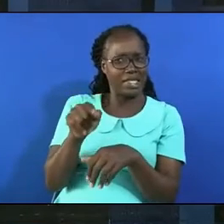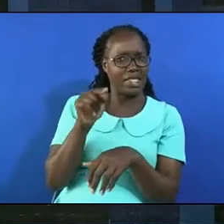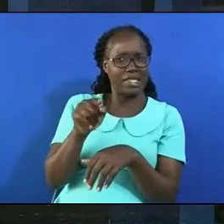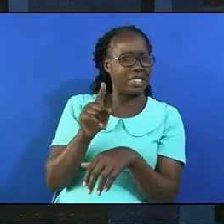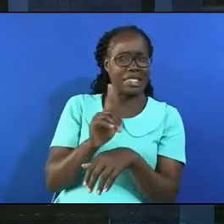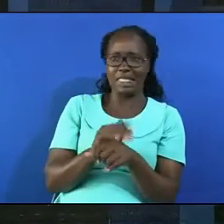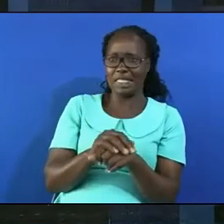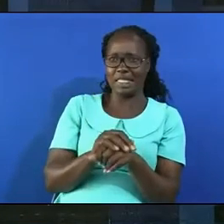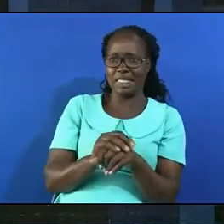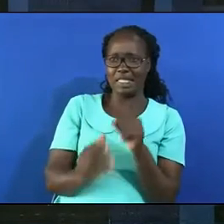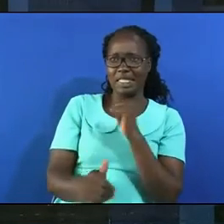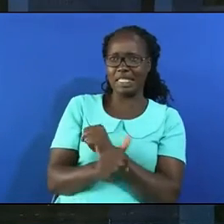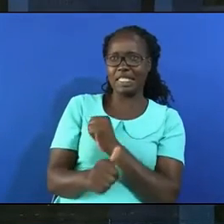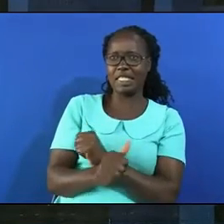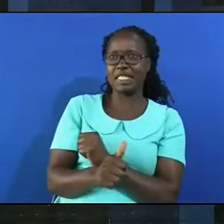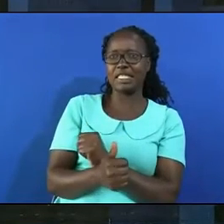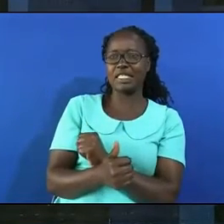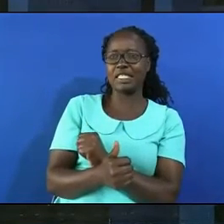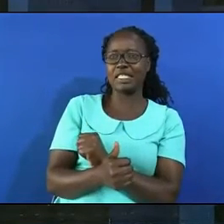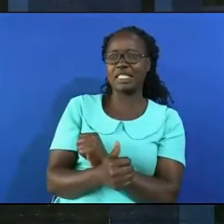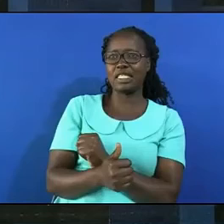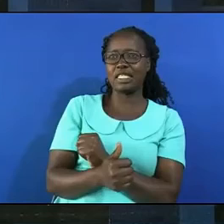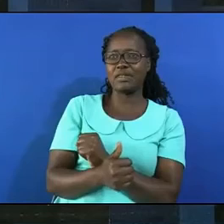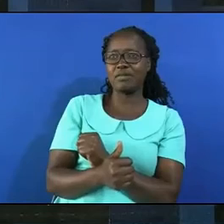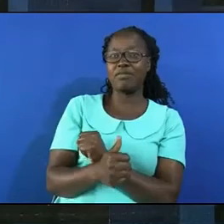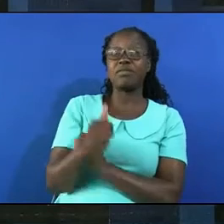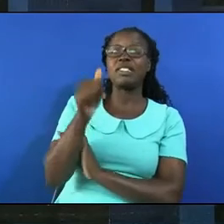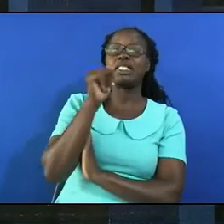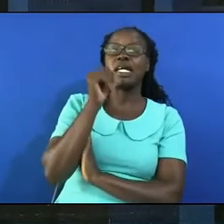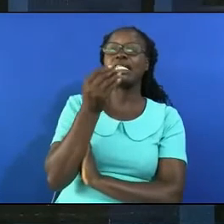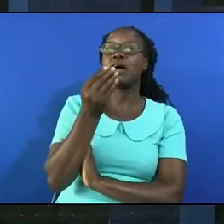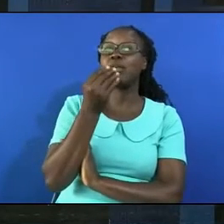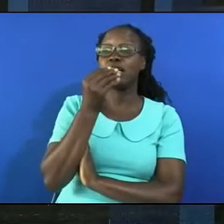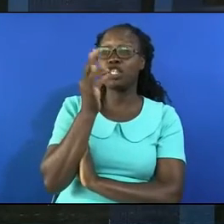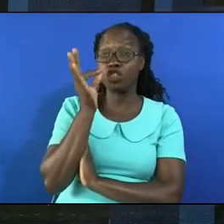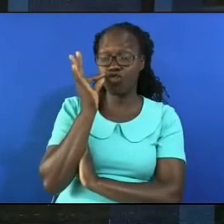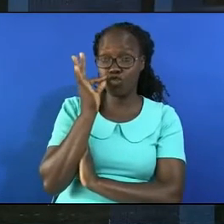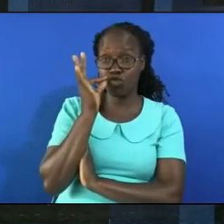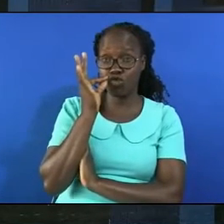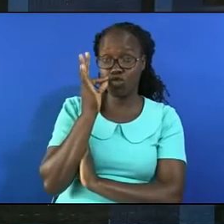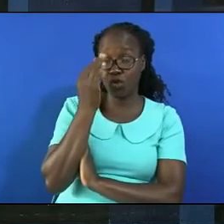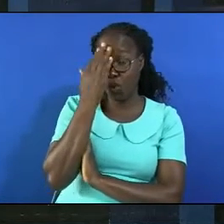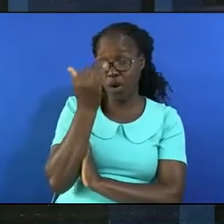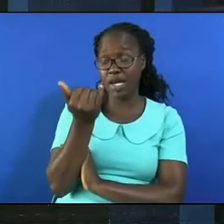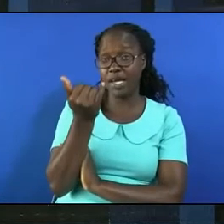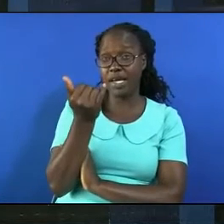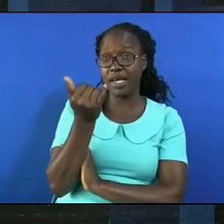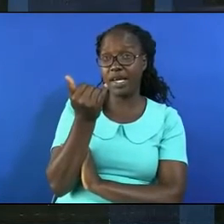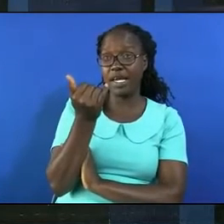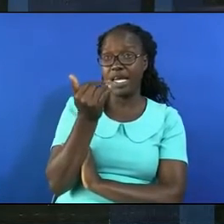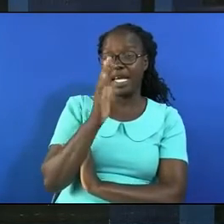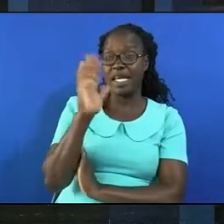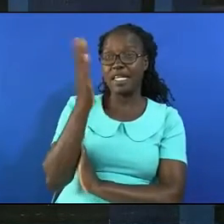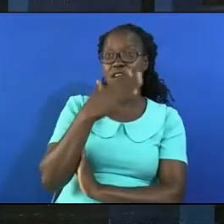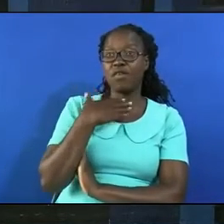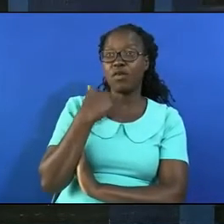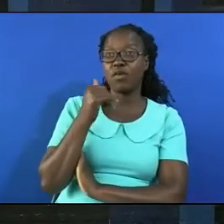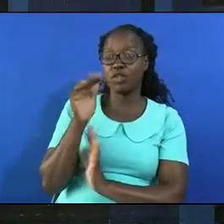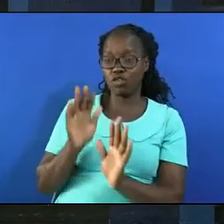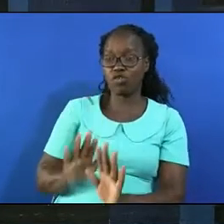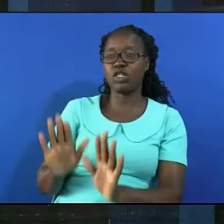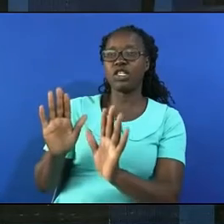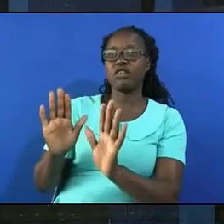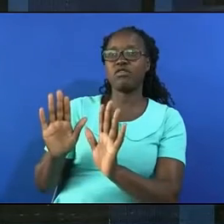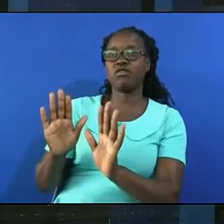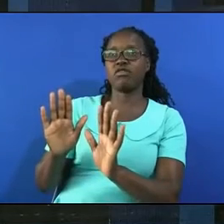is disaster. And Adam ate that fruit because he did not want to